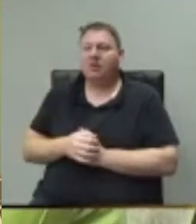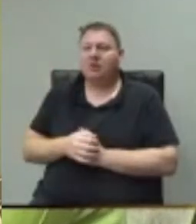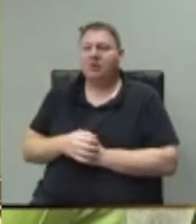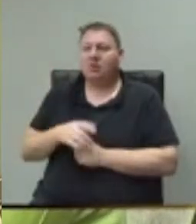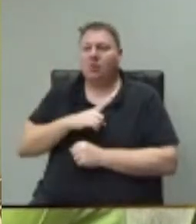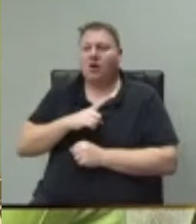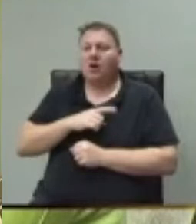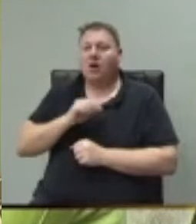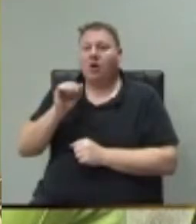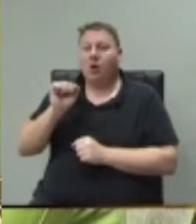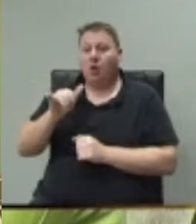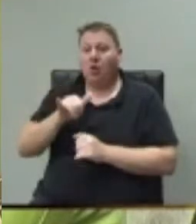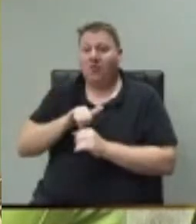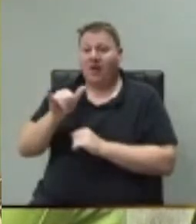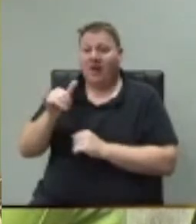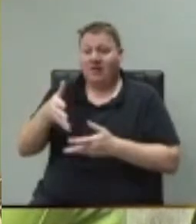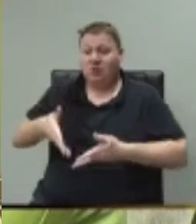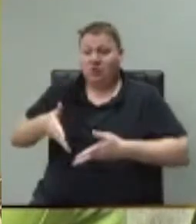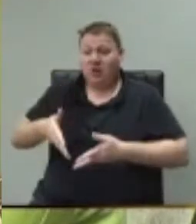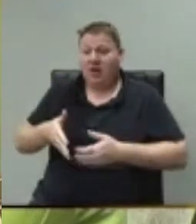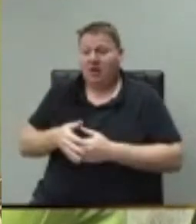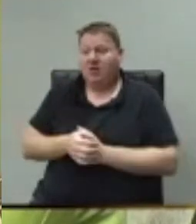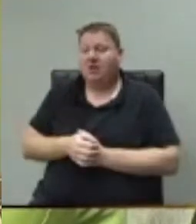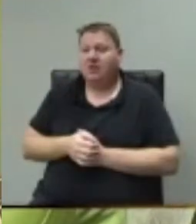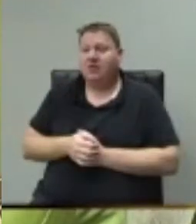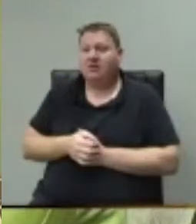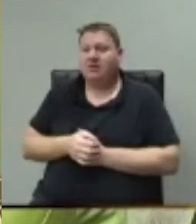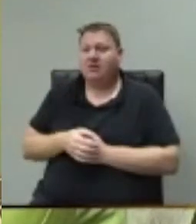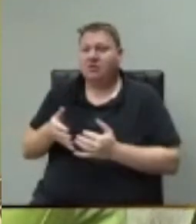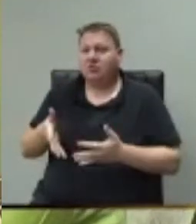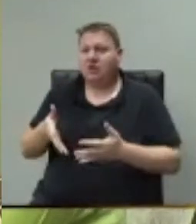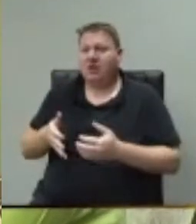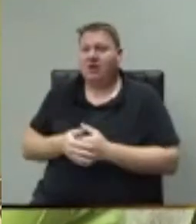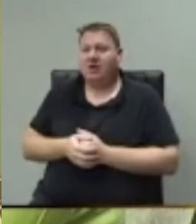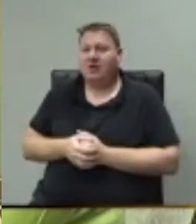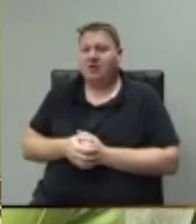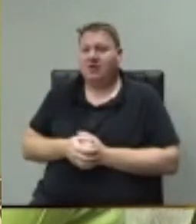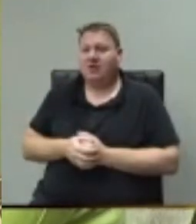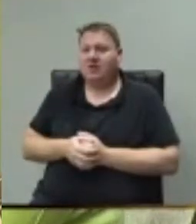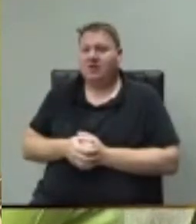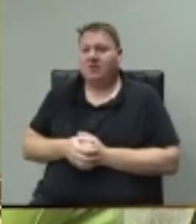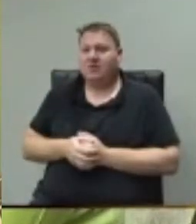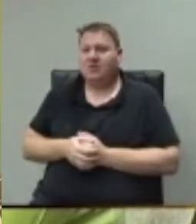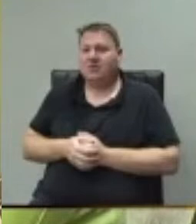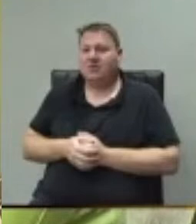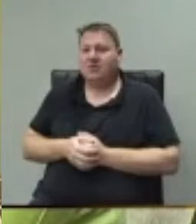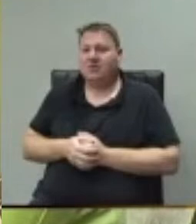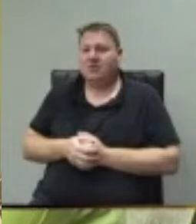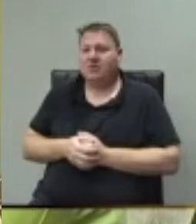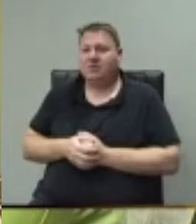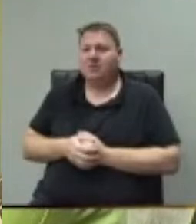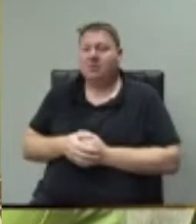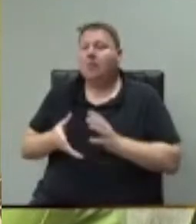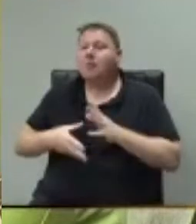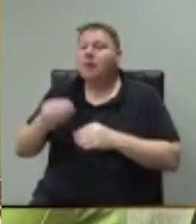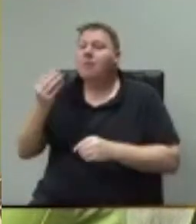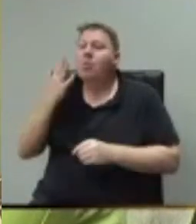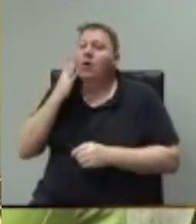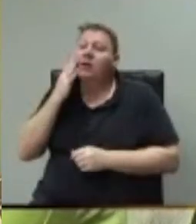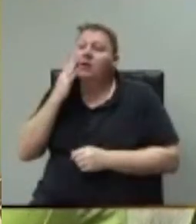Since her flight was today, today. Yes. And you'll be leaving